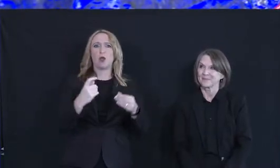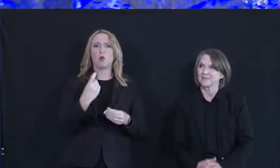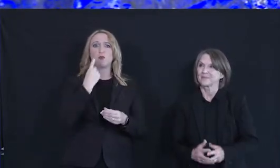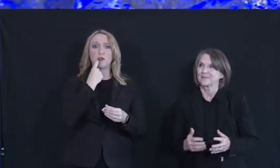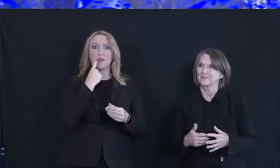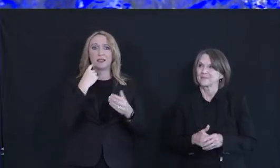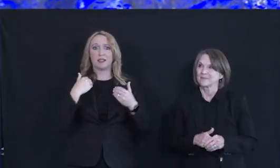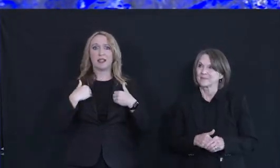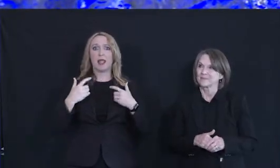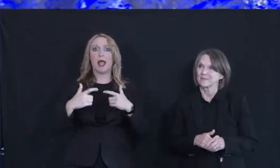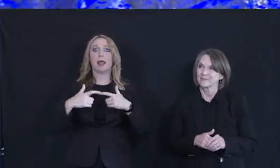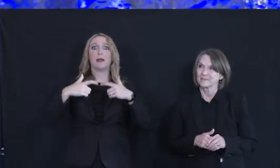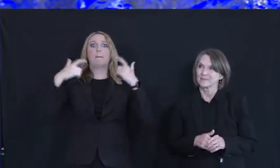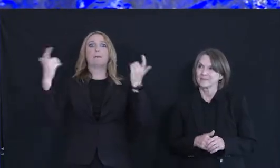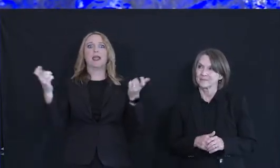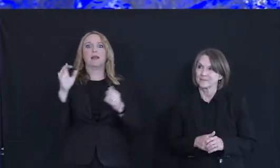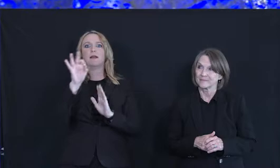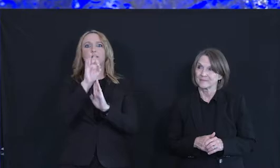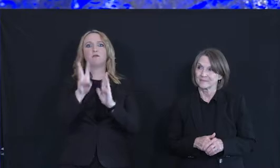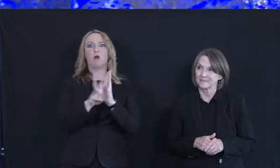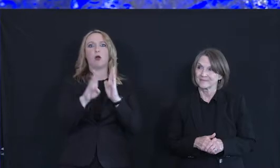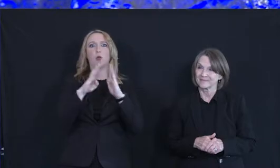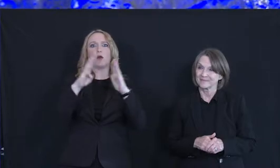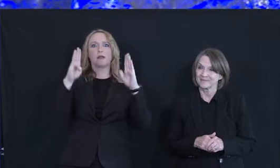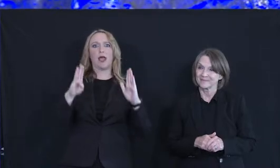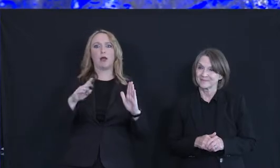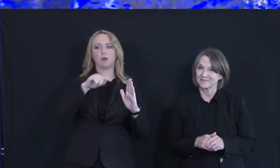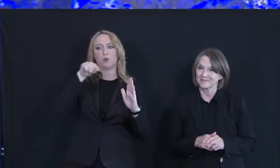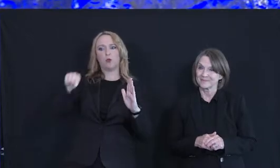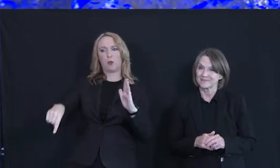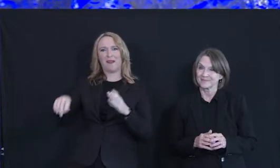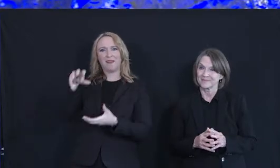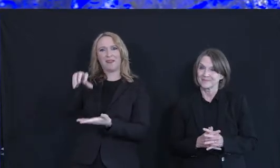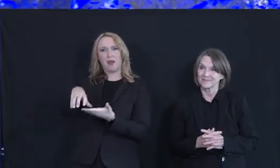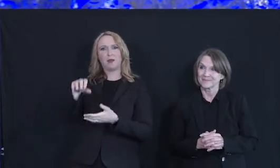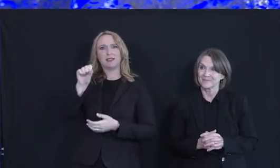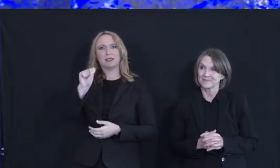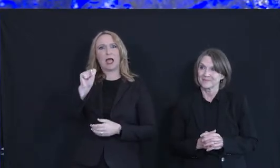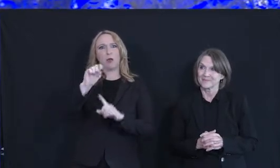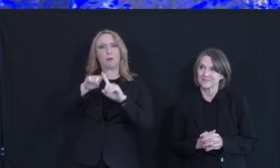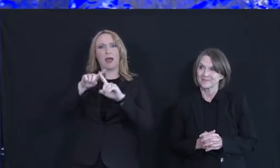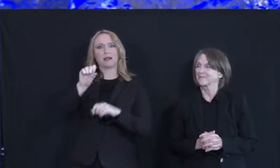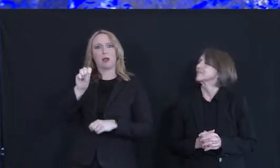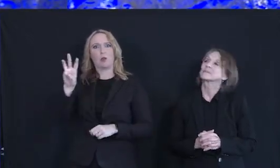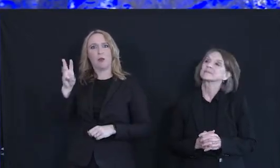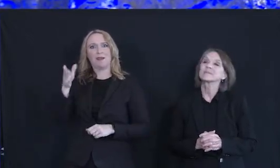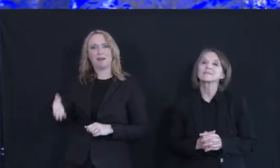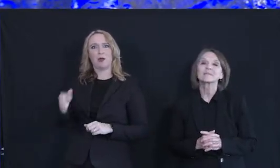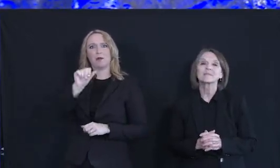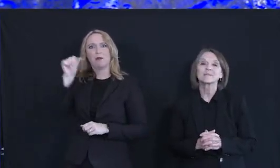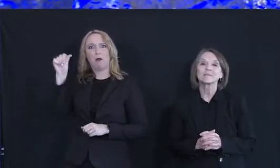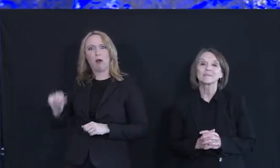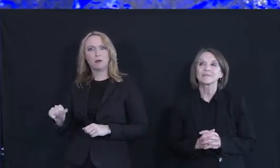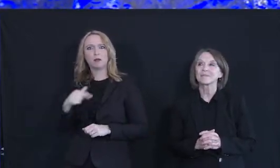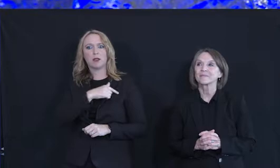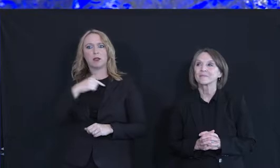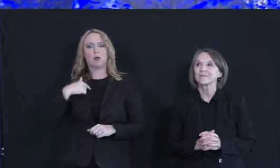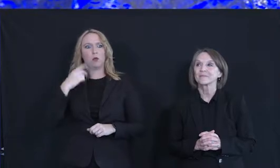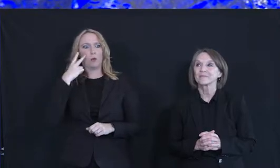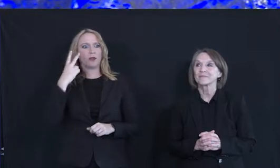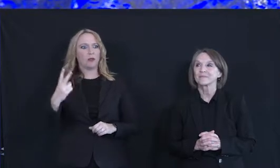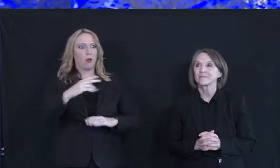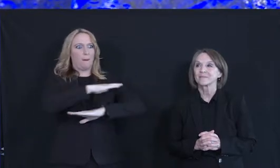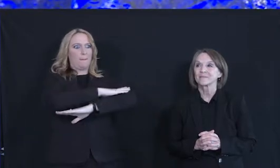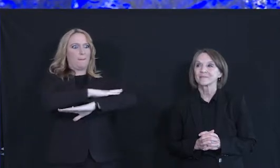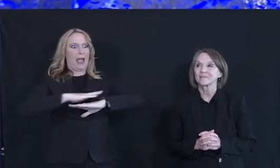house at um South by Southwest in Austin with this really fun party that visit Fort Worth through there was this balcony overlooking a band plane it